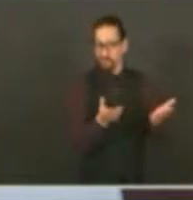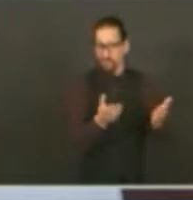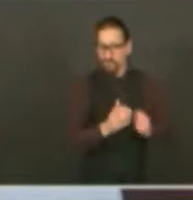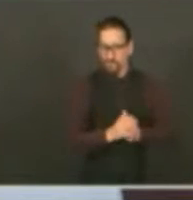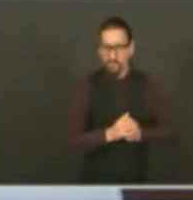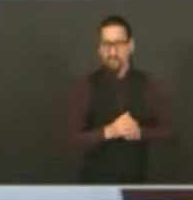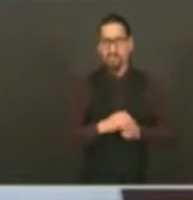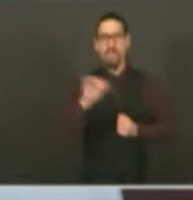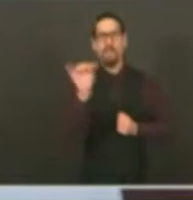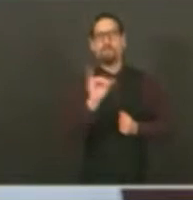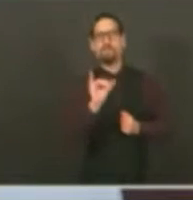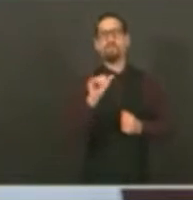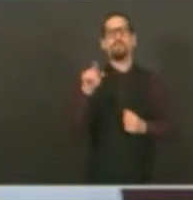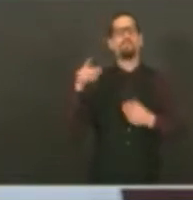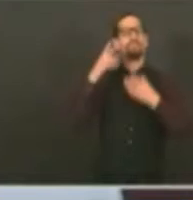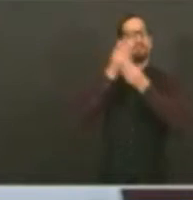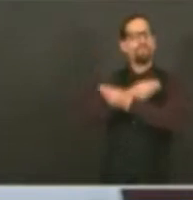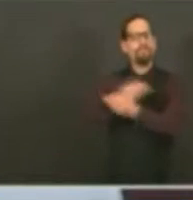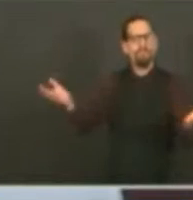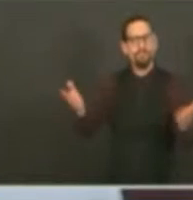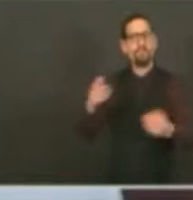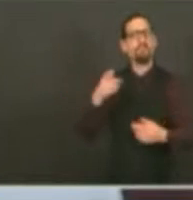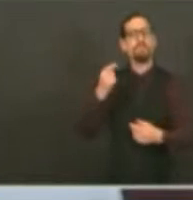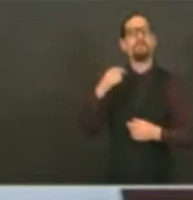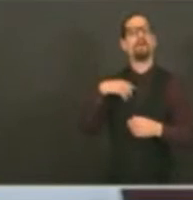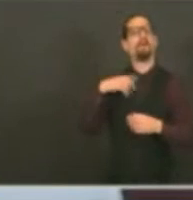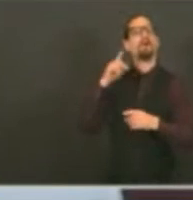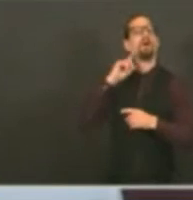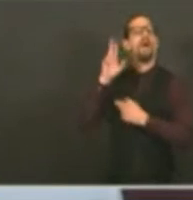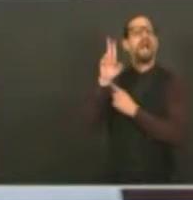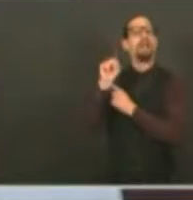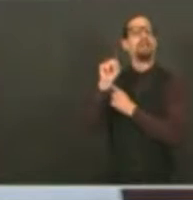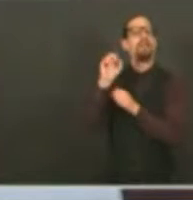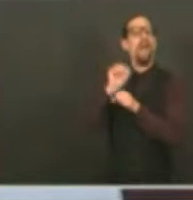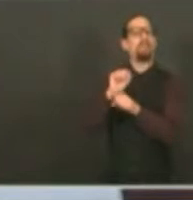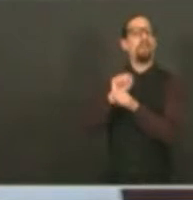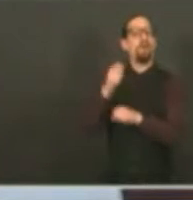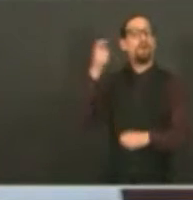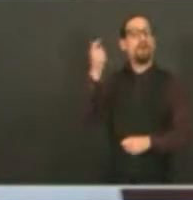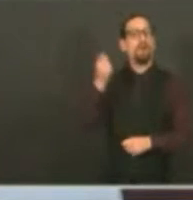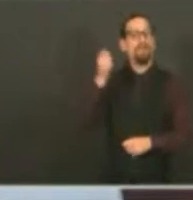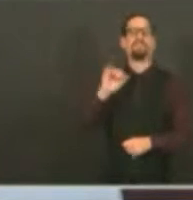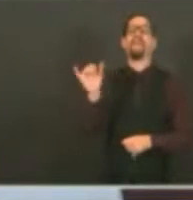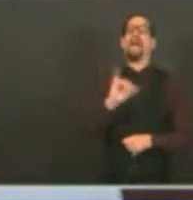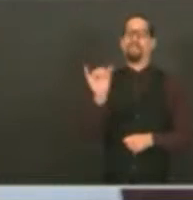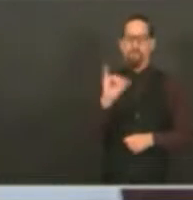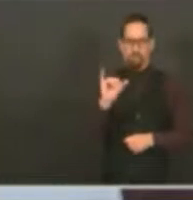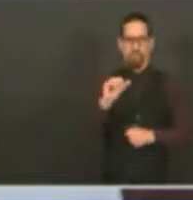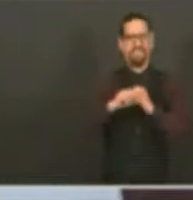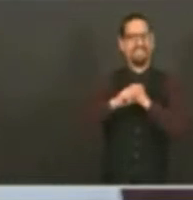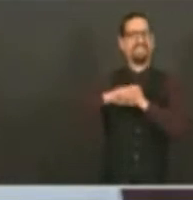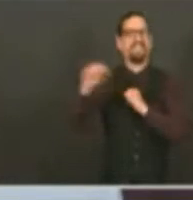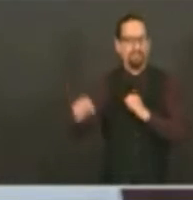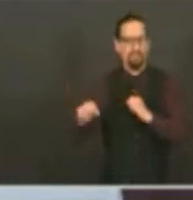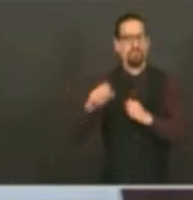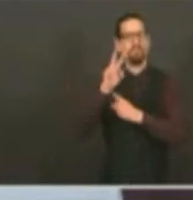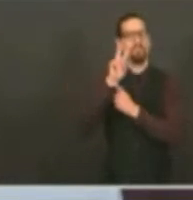benefit to cover the 3rd week of the pause. Again, you don't need to do anything. It'll just come to you. It will